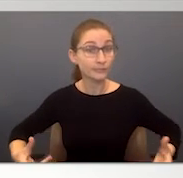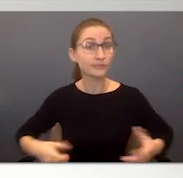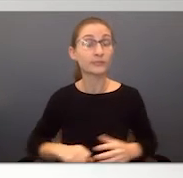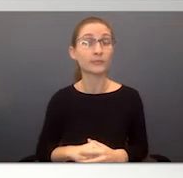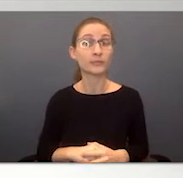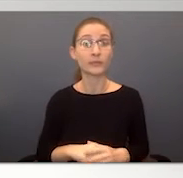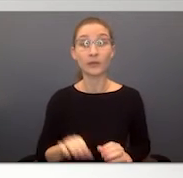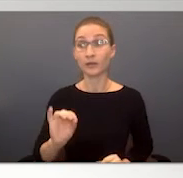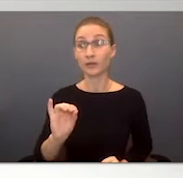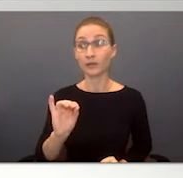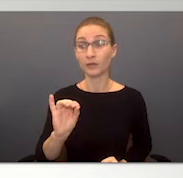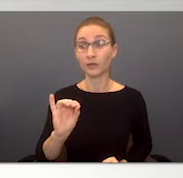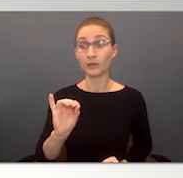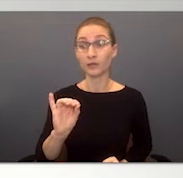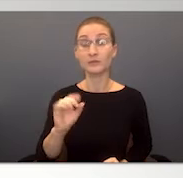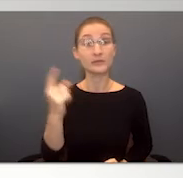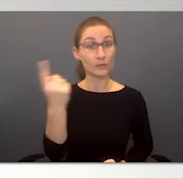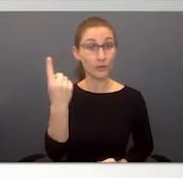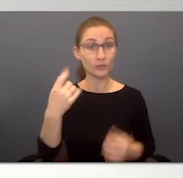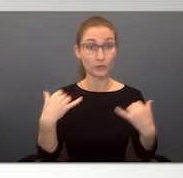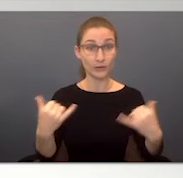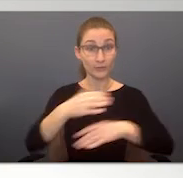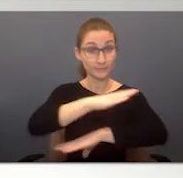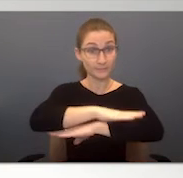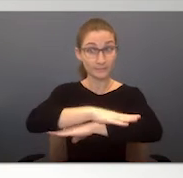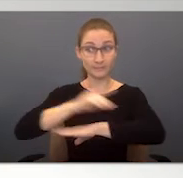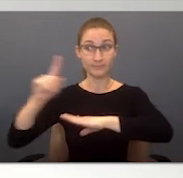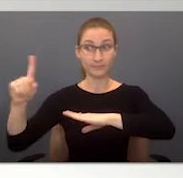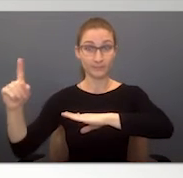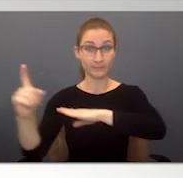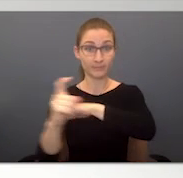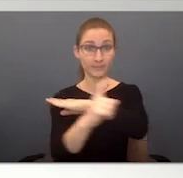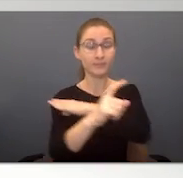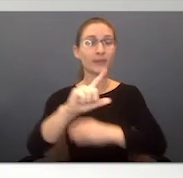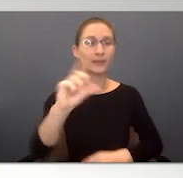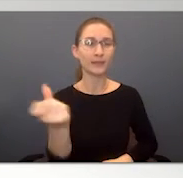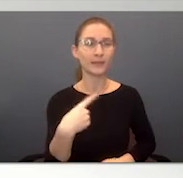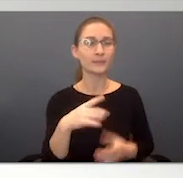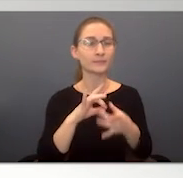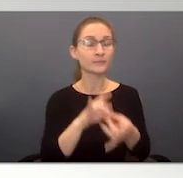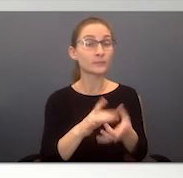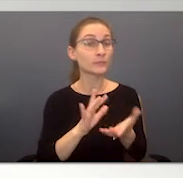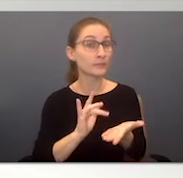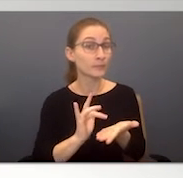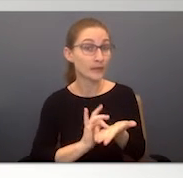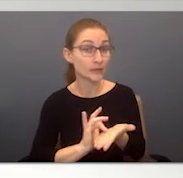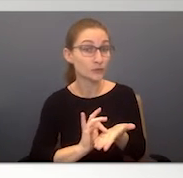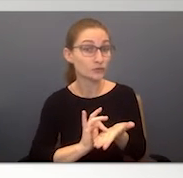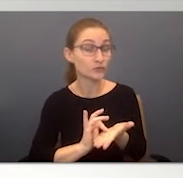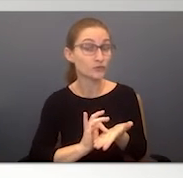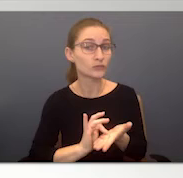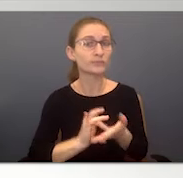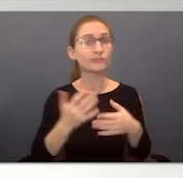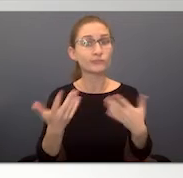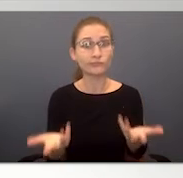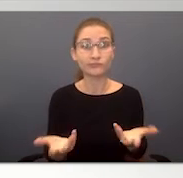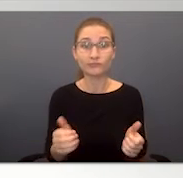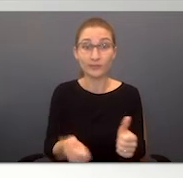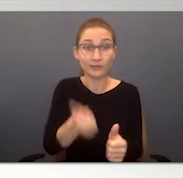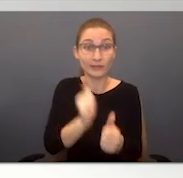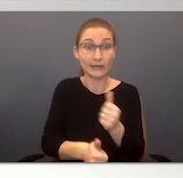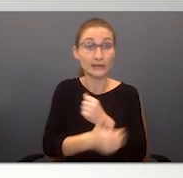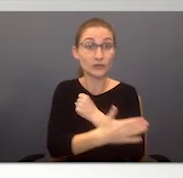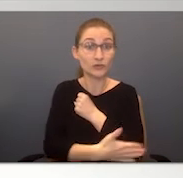Each county does things differently when it comes to emergency management. So talk to that county and see what is the